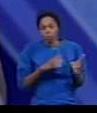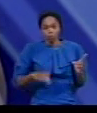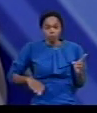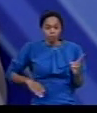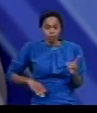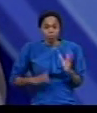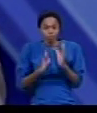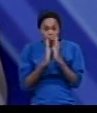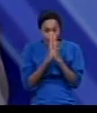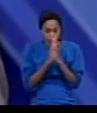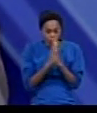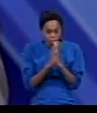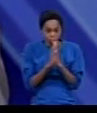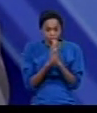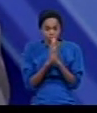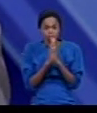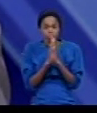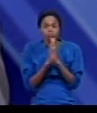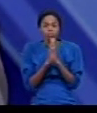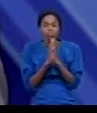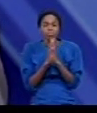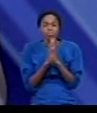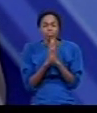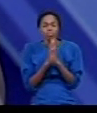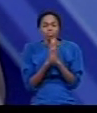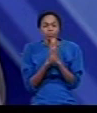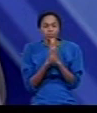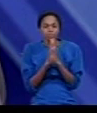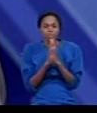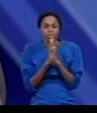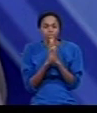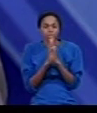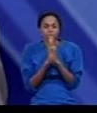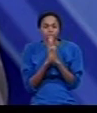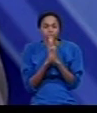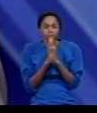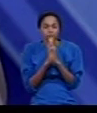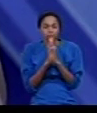Man is lost without Christ.